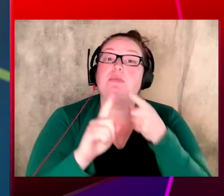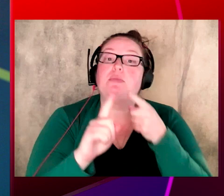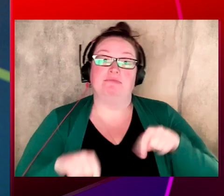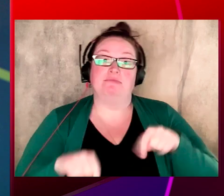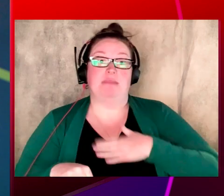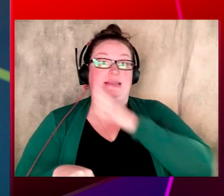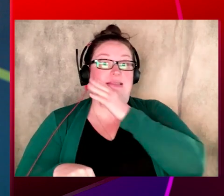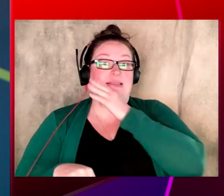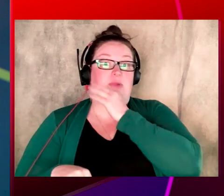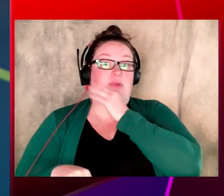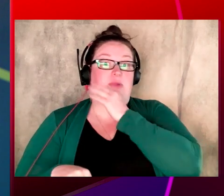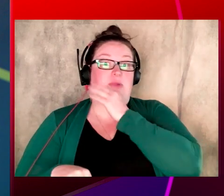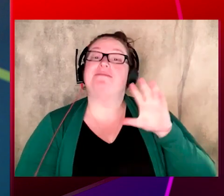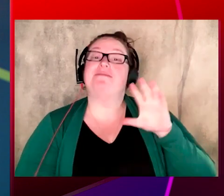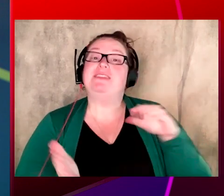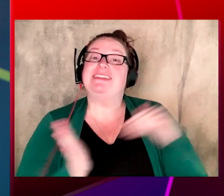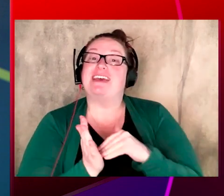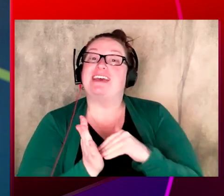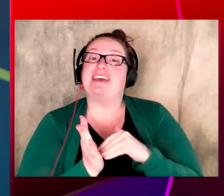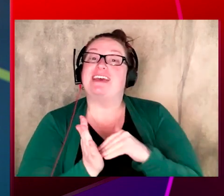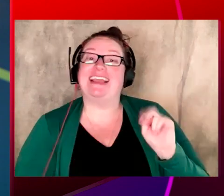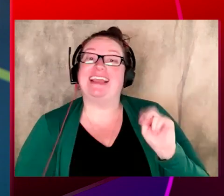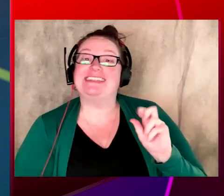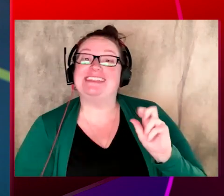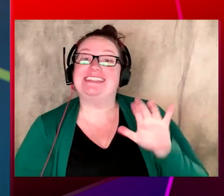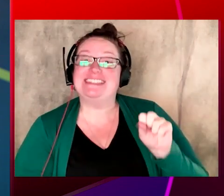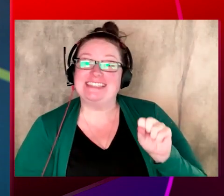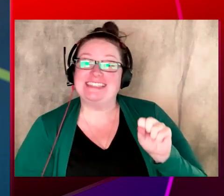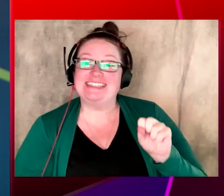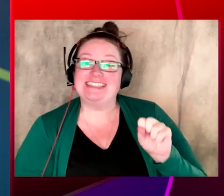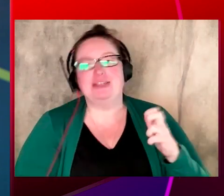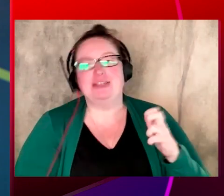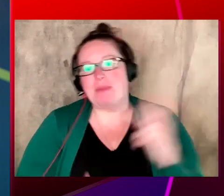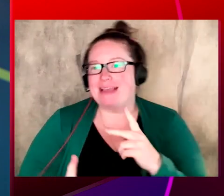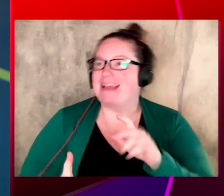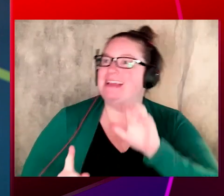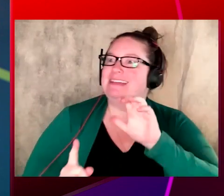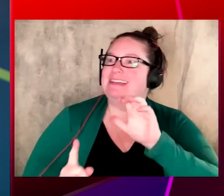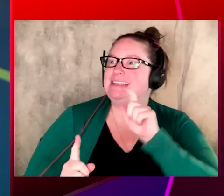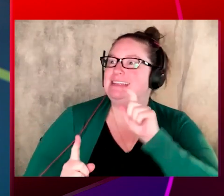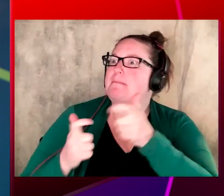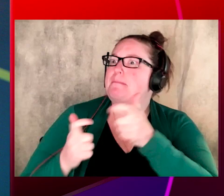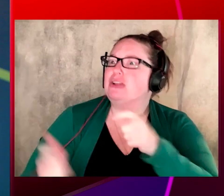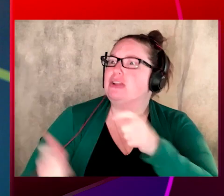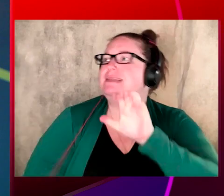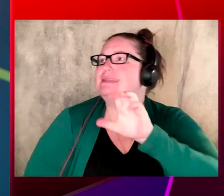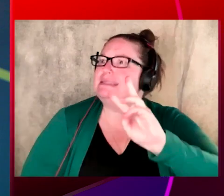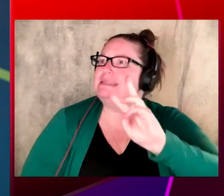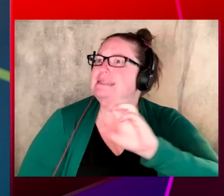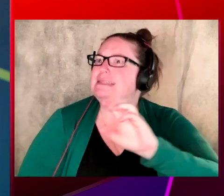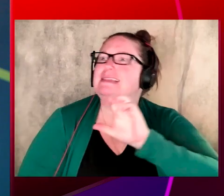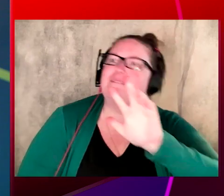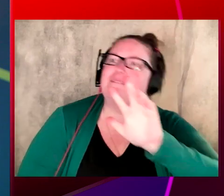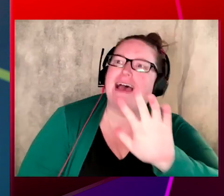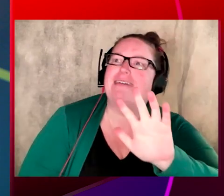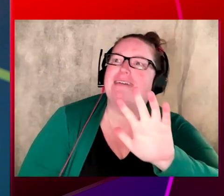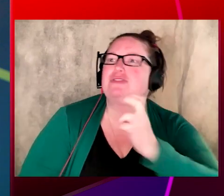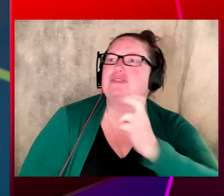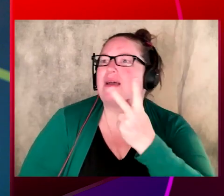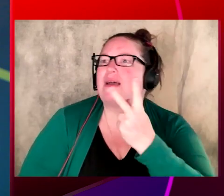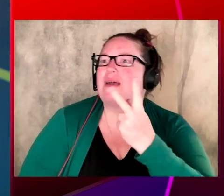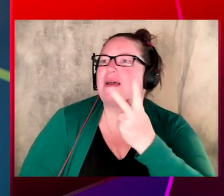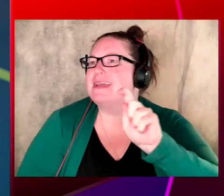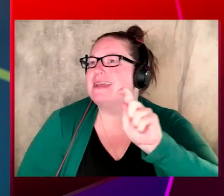50,000 entities. All right, let me go back to AWS and get a bigger instance. I need a C5 12x or C6 now, and then okay, 200,000,